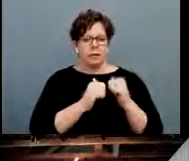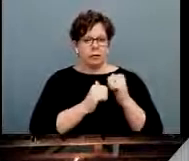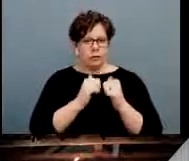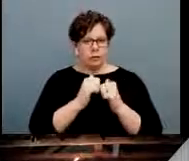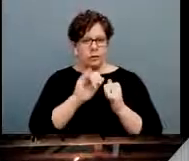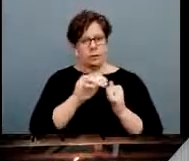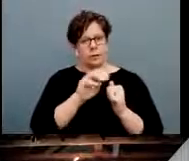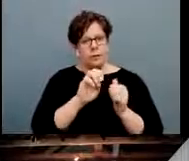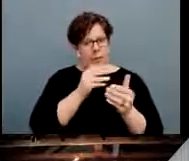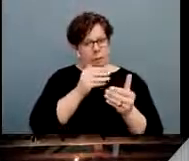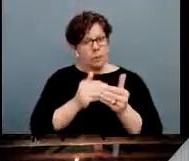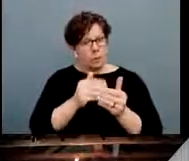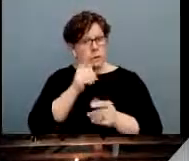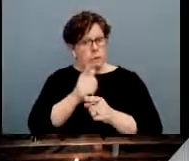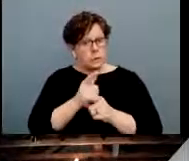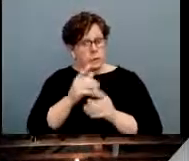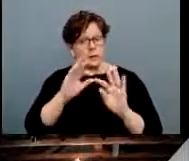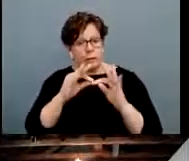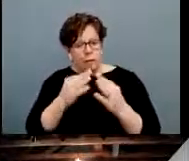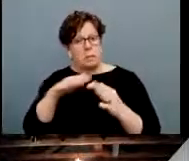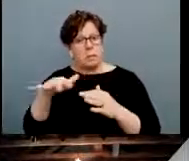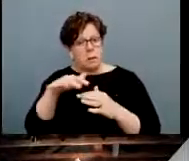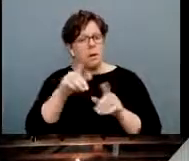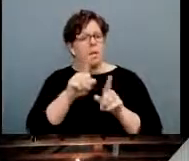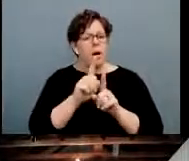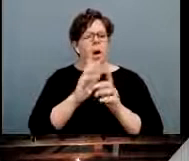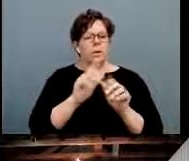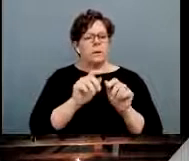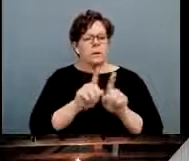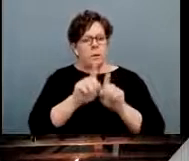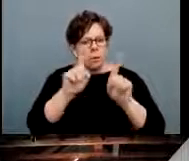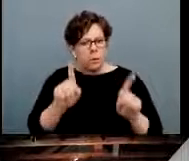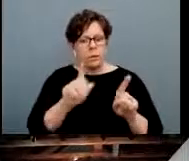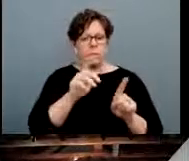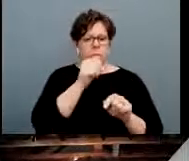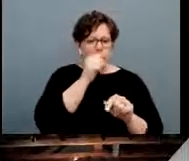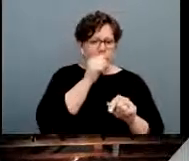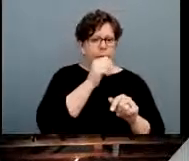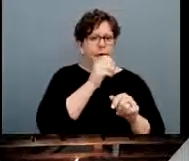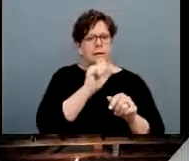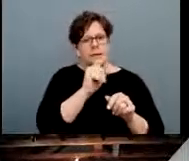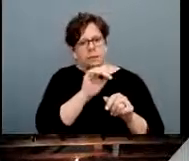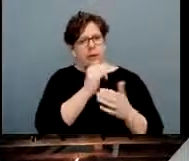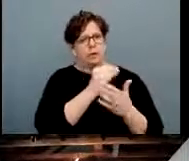remain close to his family while also giving him the space and privacy to create work to his heart's content.